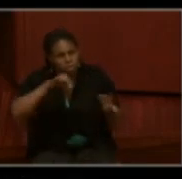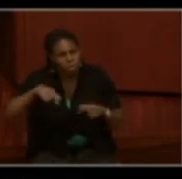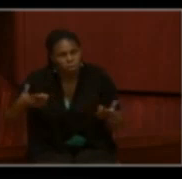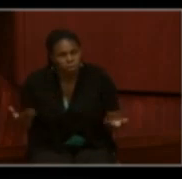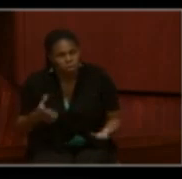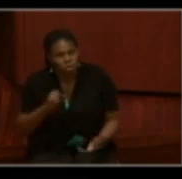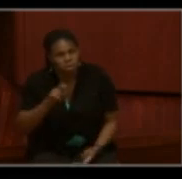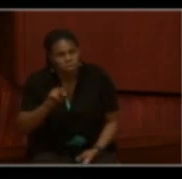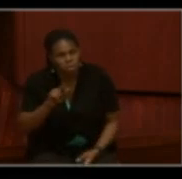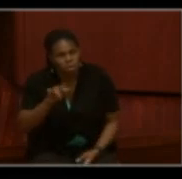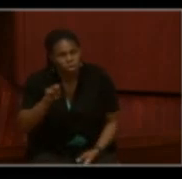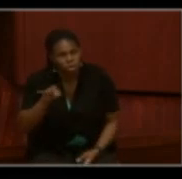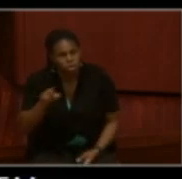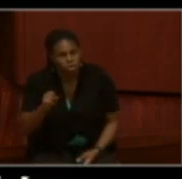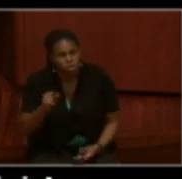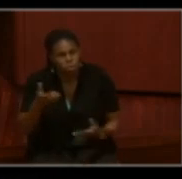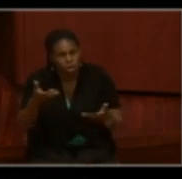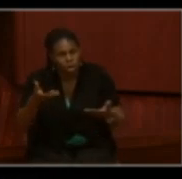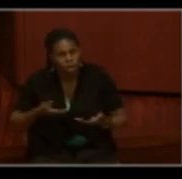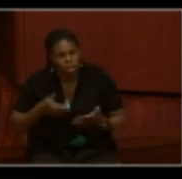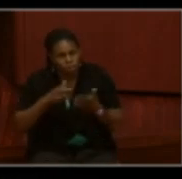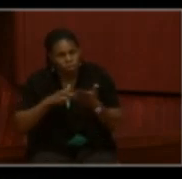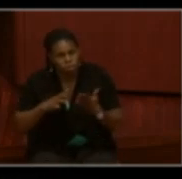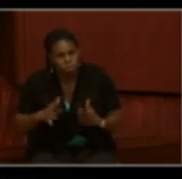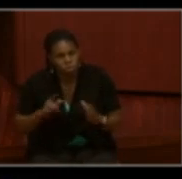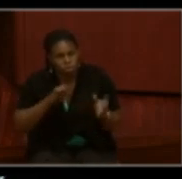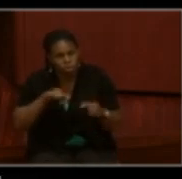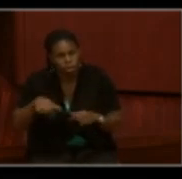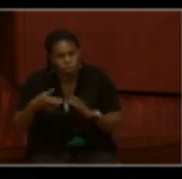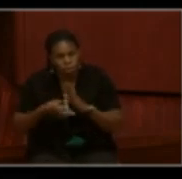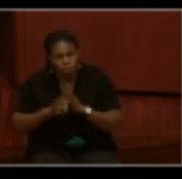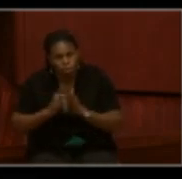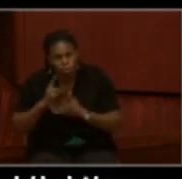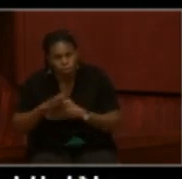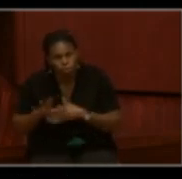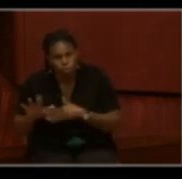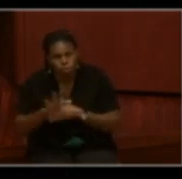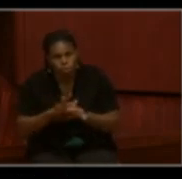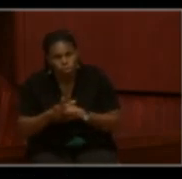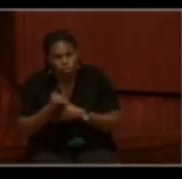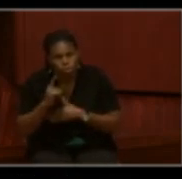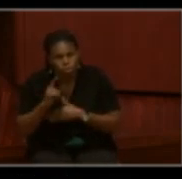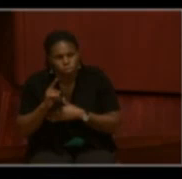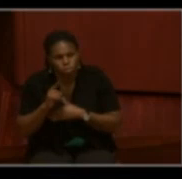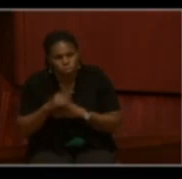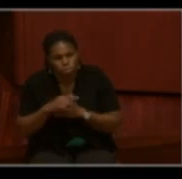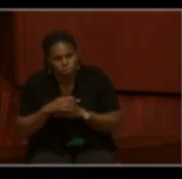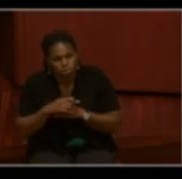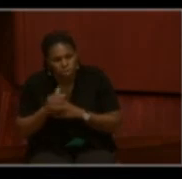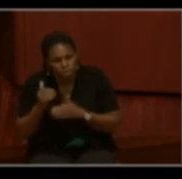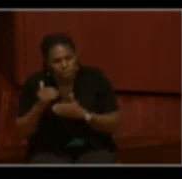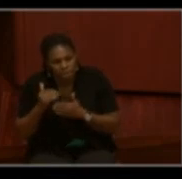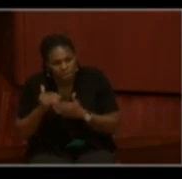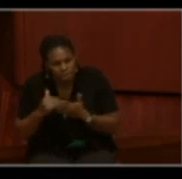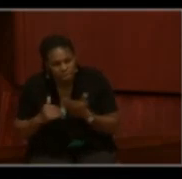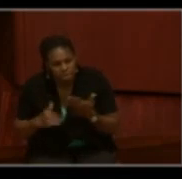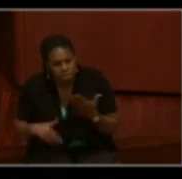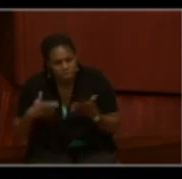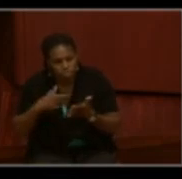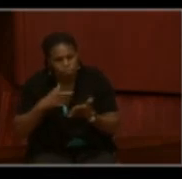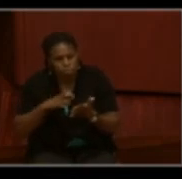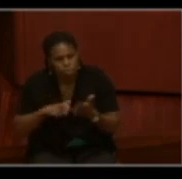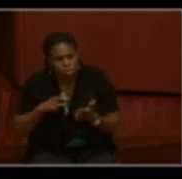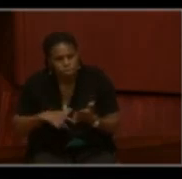by hiring a researcher to come view the tapes for you. The National Archives and Records Administration has a list of researchers for hire on